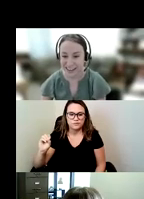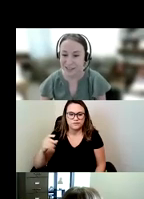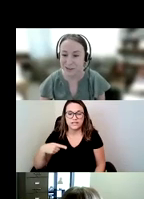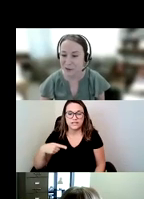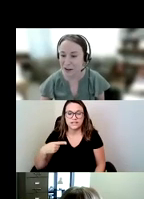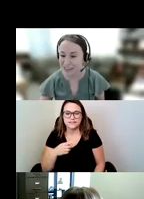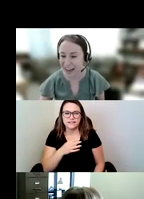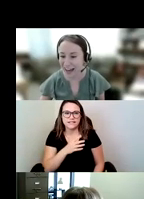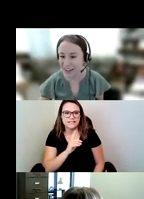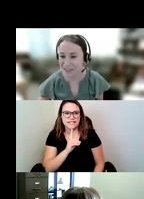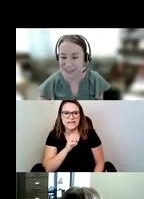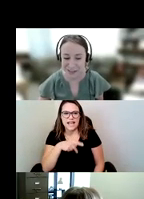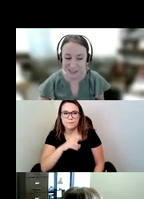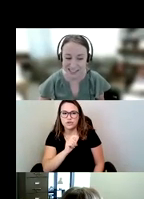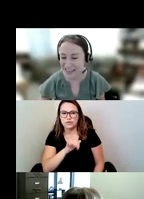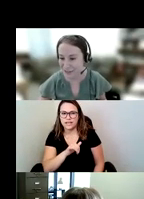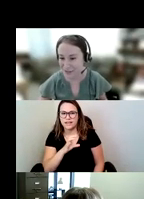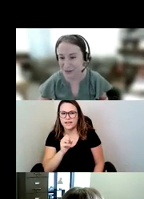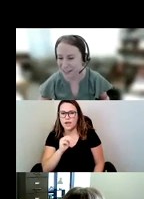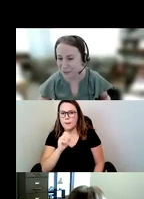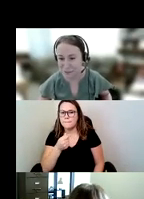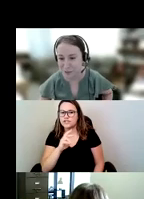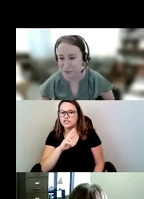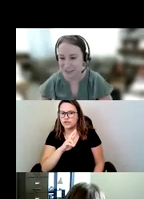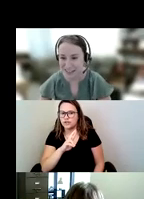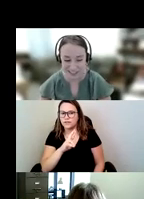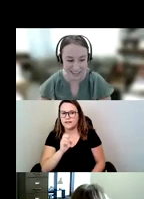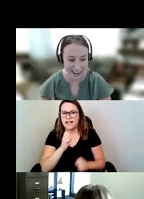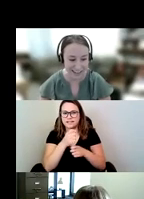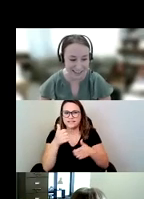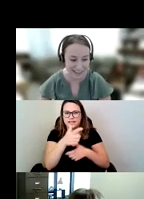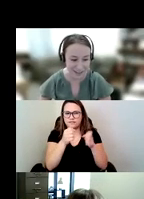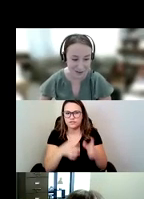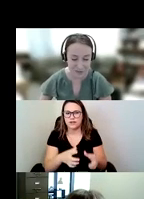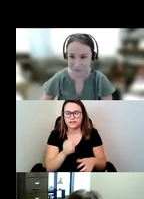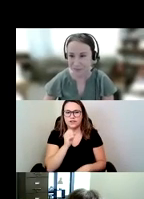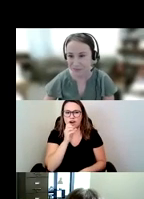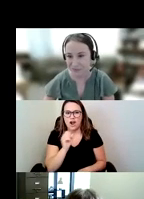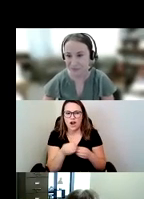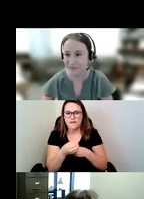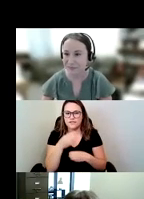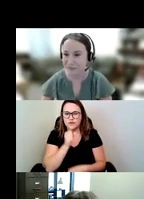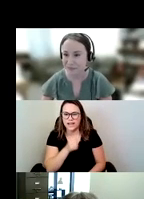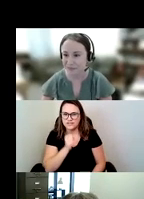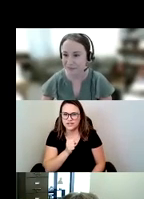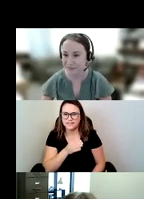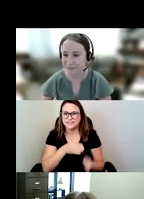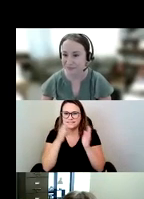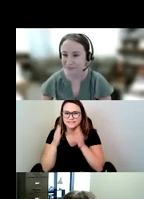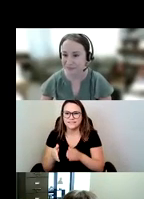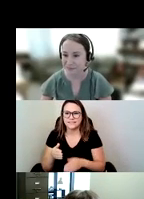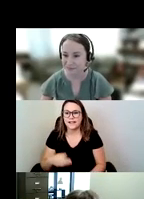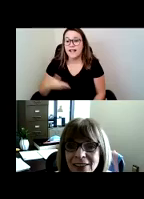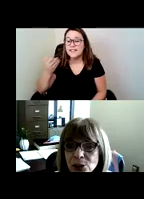Services. So JoAnne, with that, I'll invite you to take the floor. Thank you so much for being here today. Thank you. It's my absolute pleasure to be